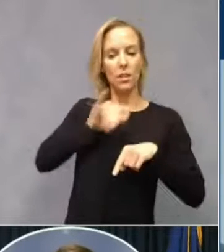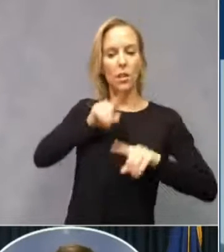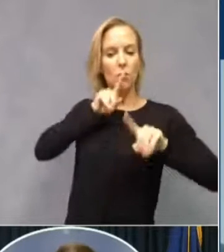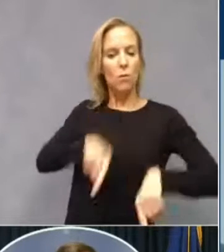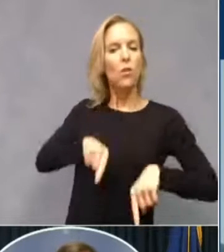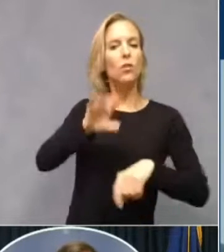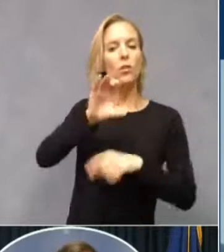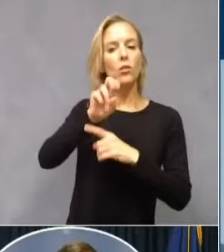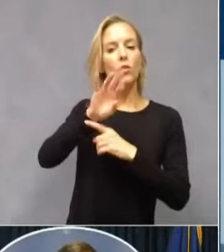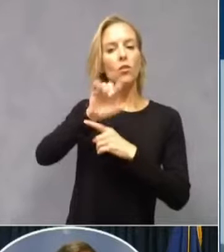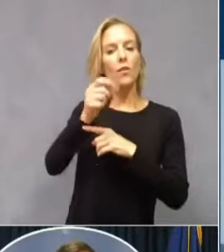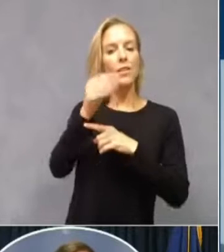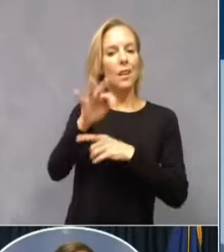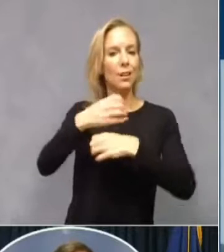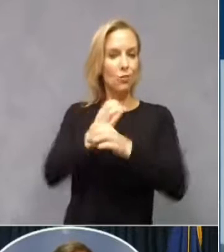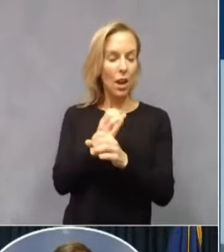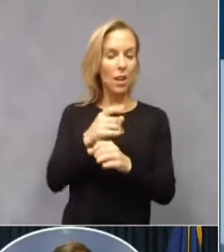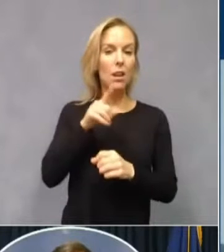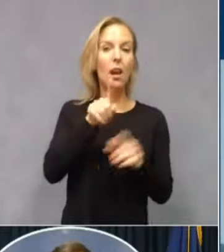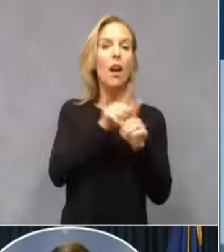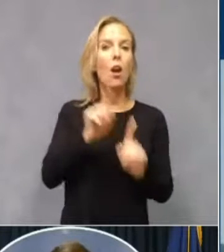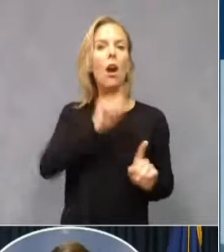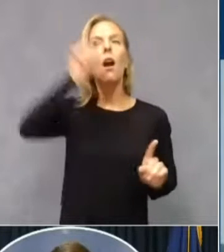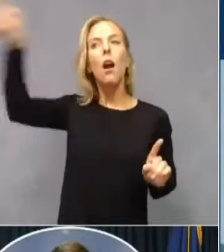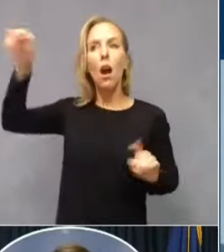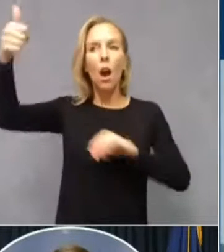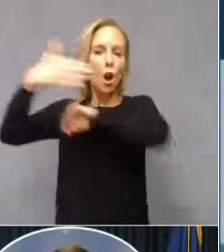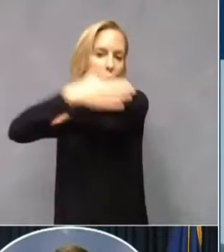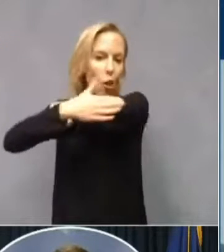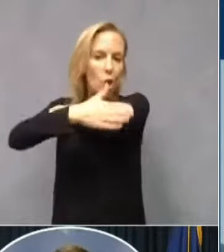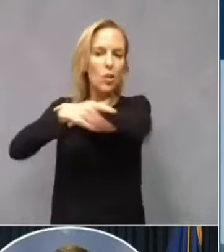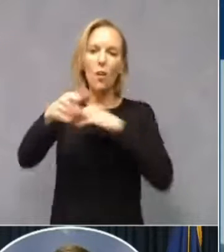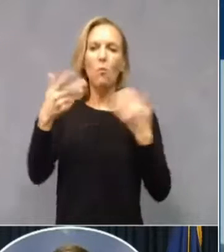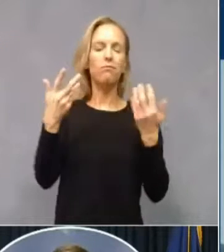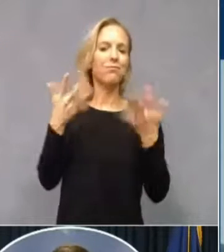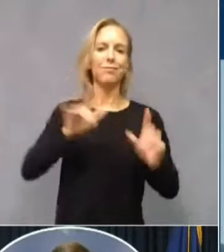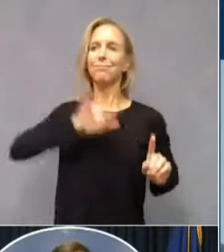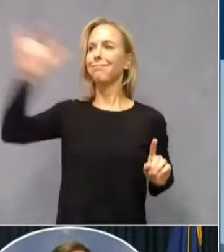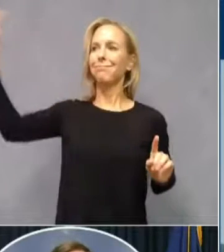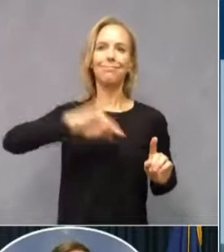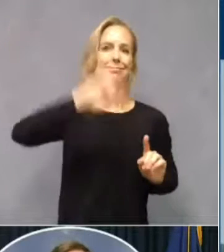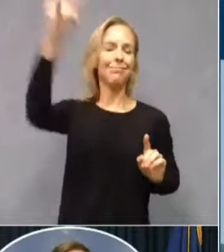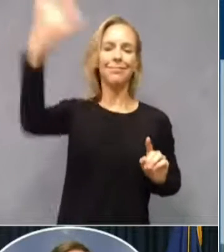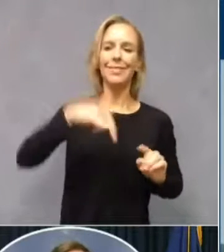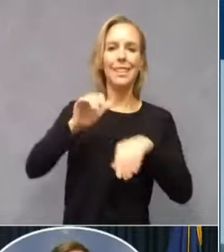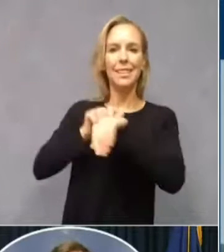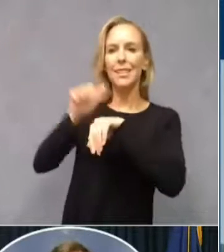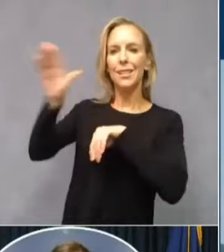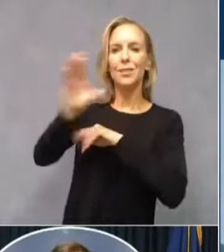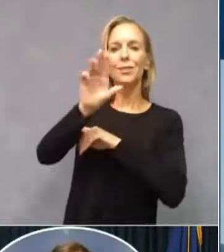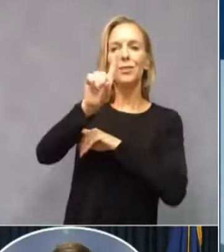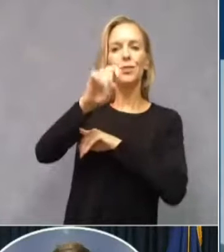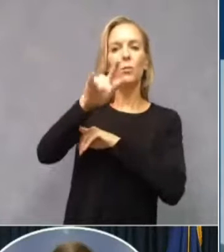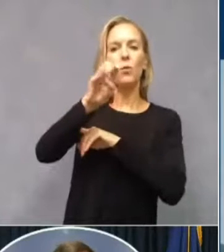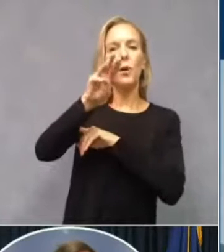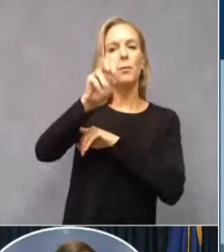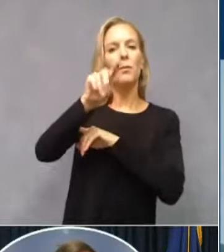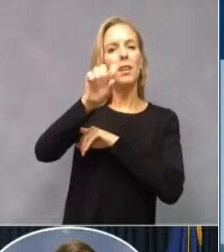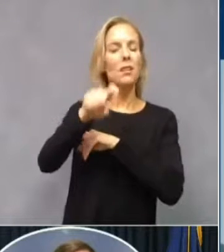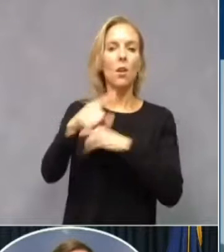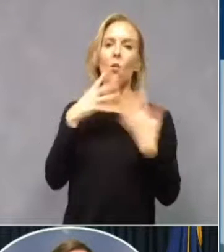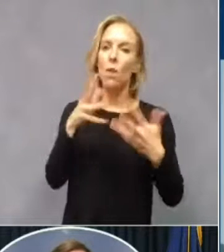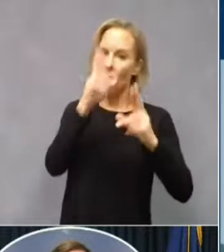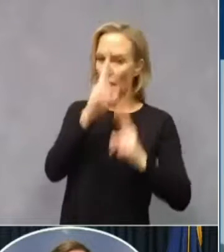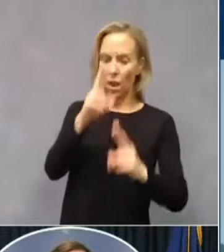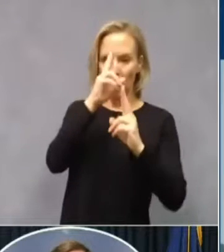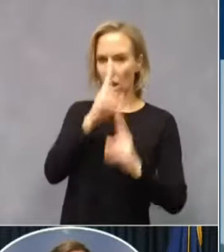served overseas. They've been on multiple deployments. They have earned honor after honor in the Air Force,